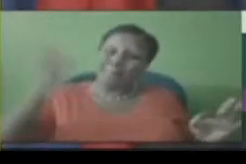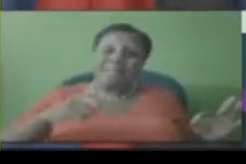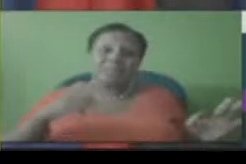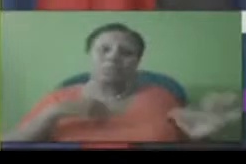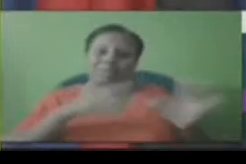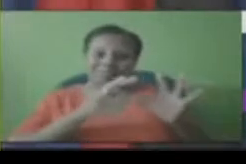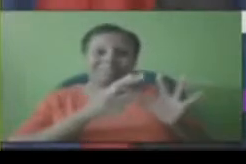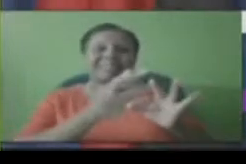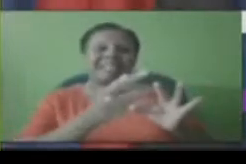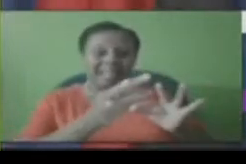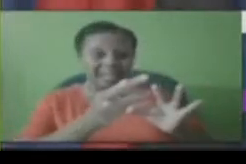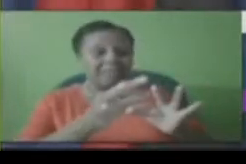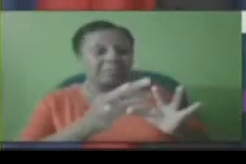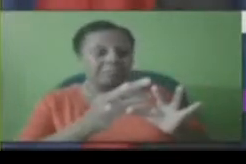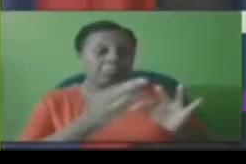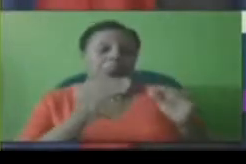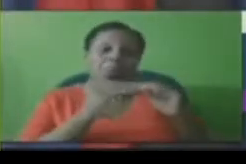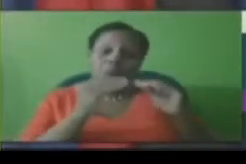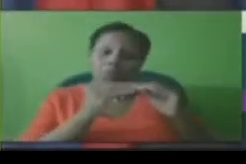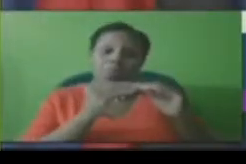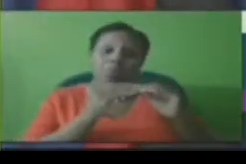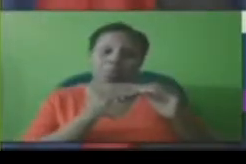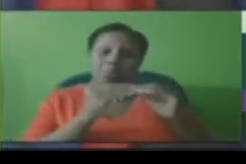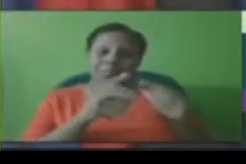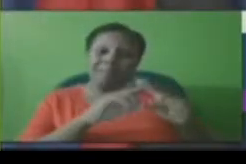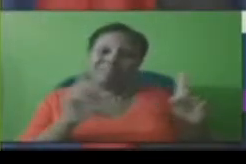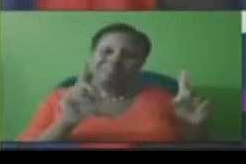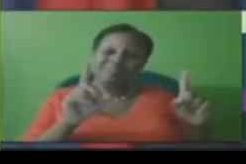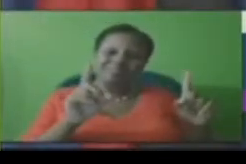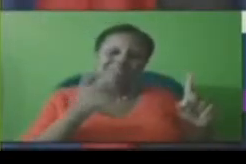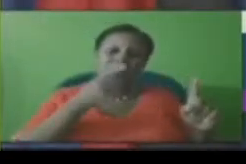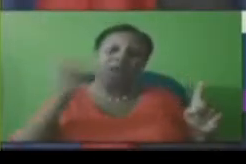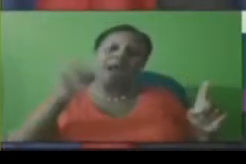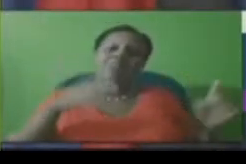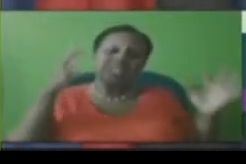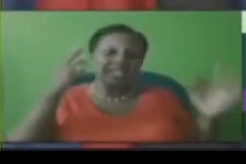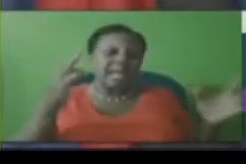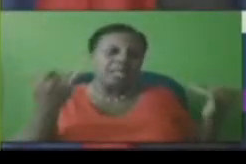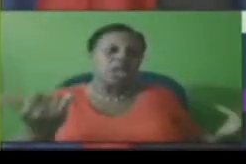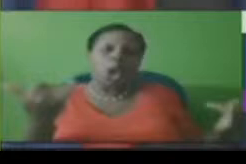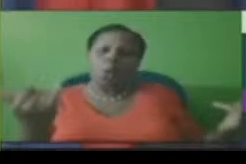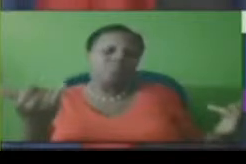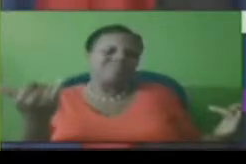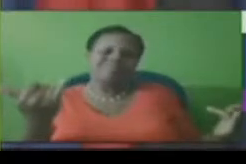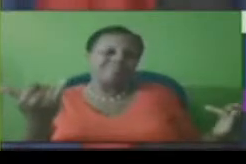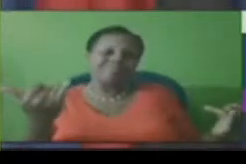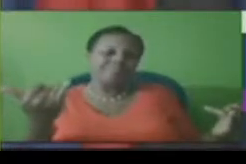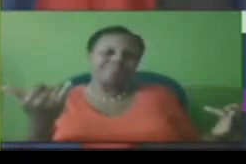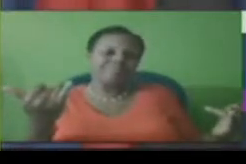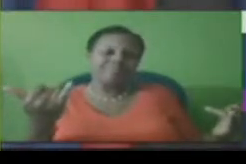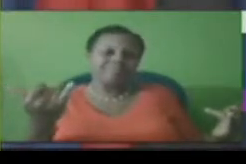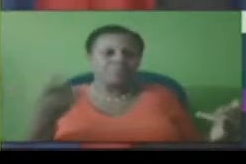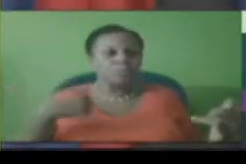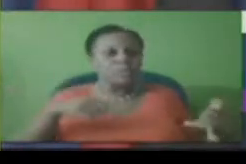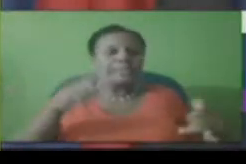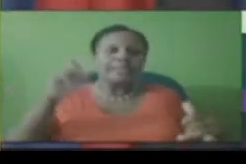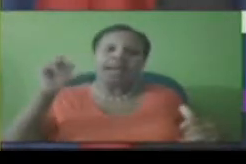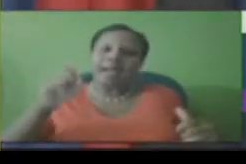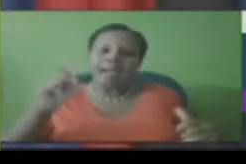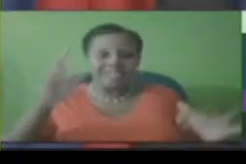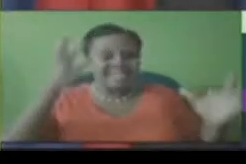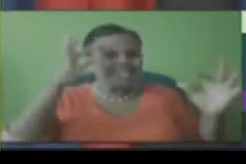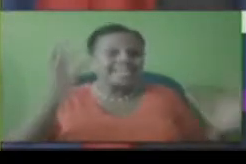of the decisions that we need to make now. What we need to make now are decisions to get the vaccines into people's